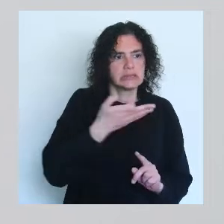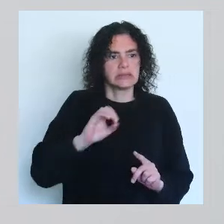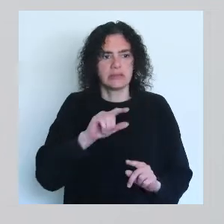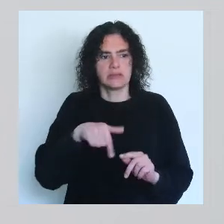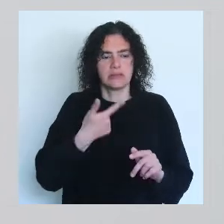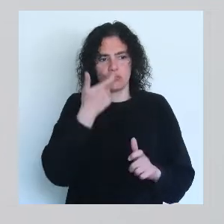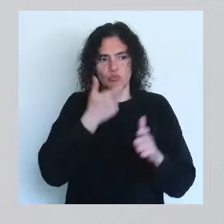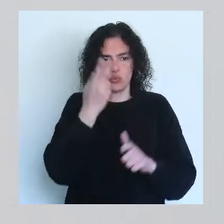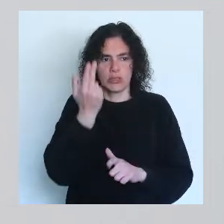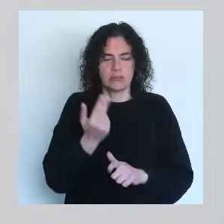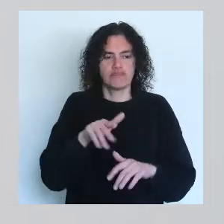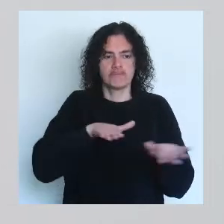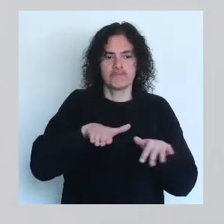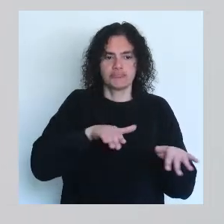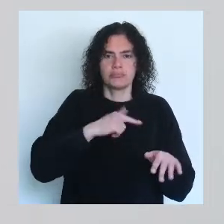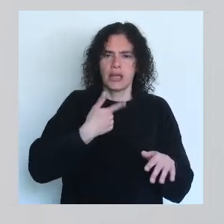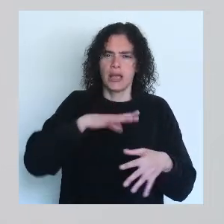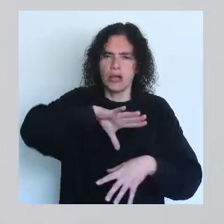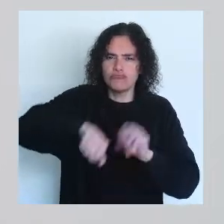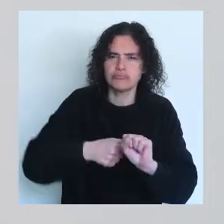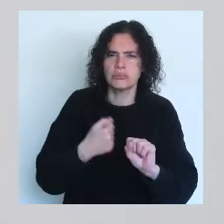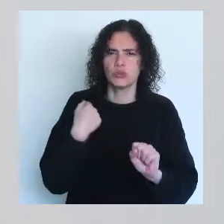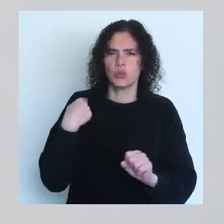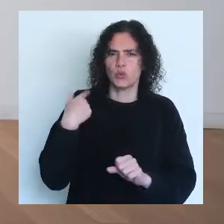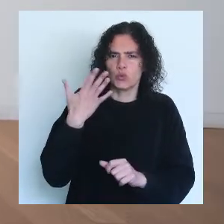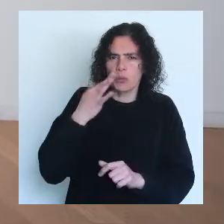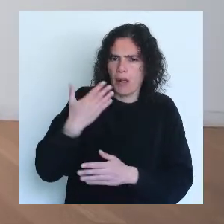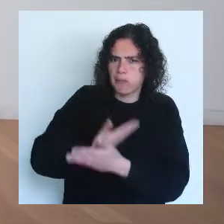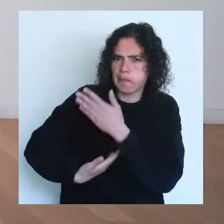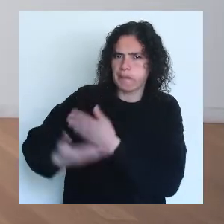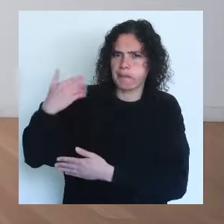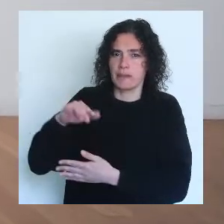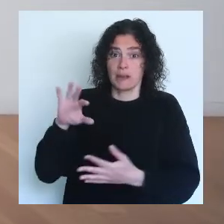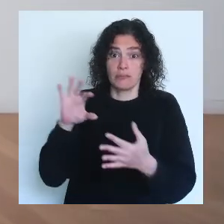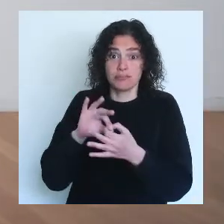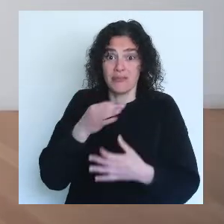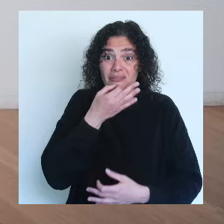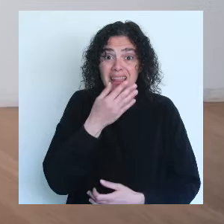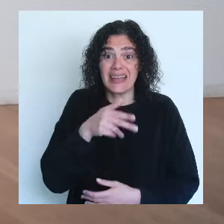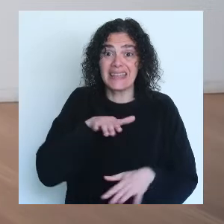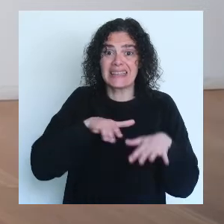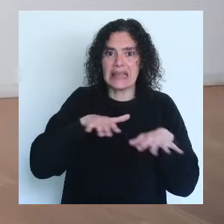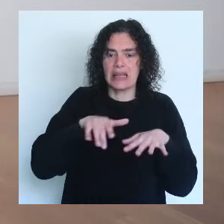60s, 70s, an Italian artist disrupting the convention, you're talking from